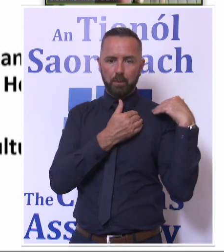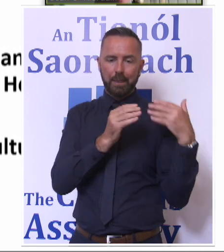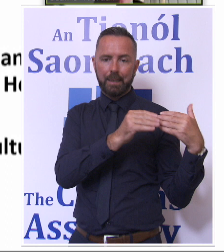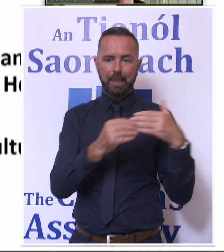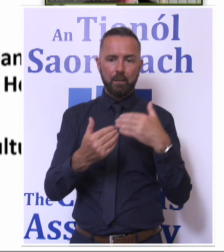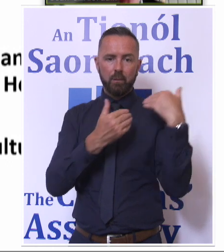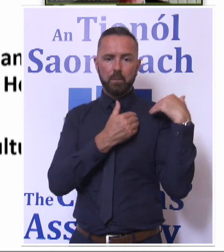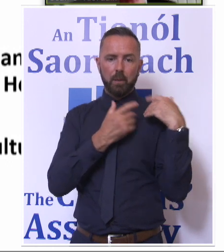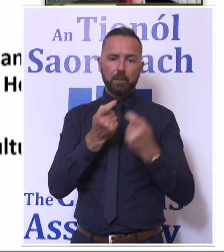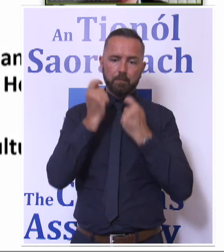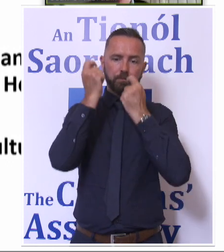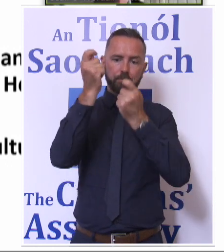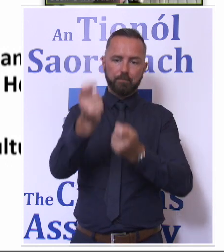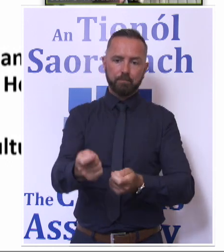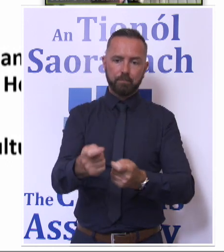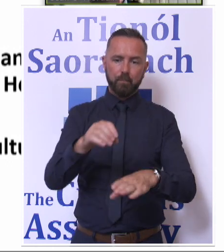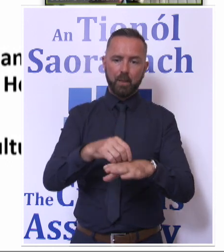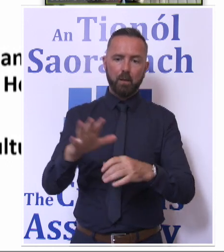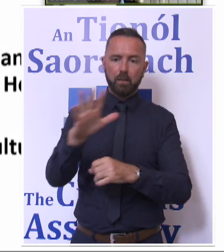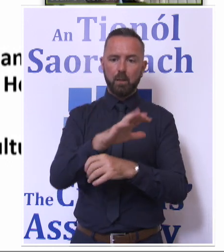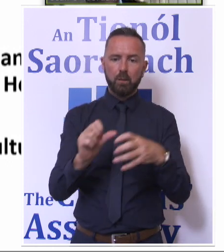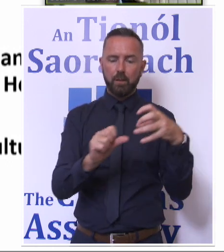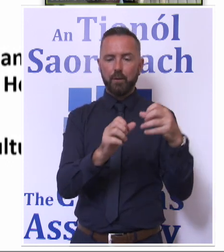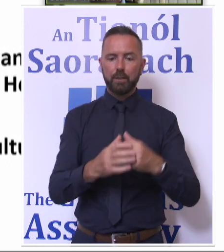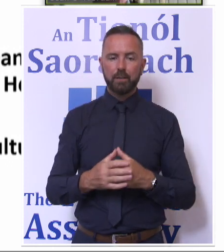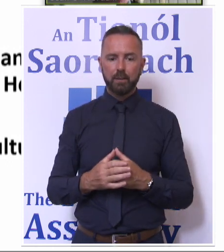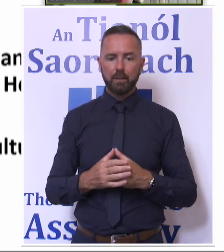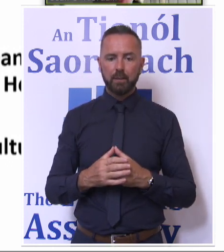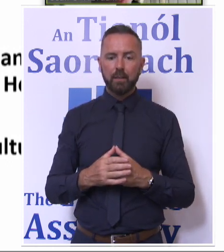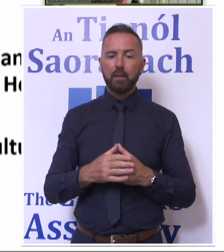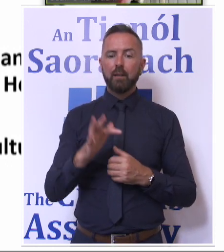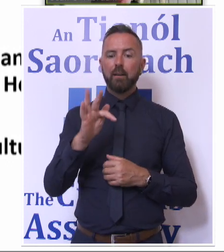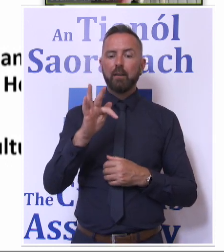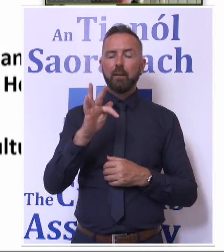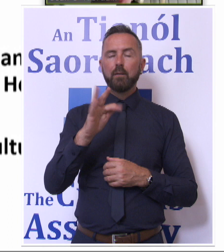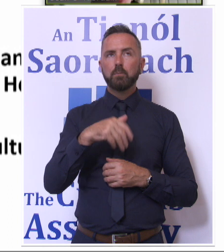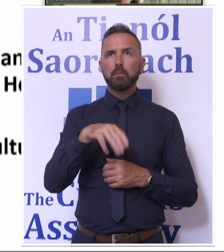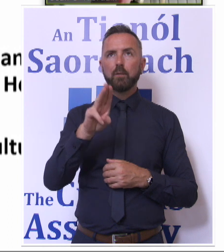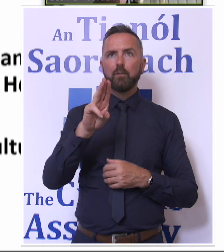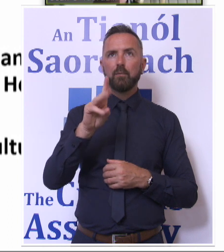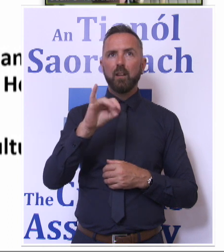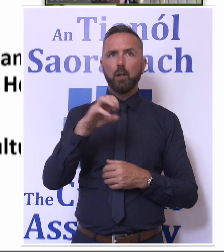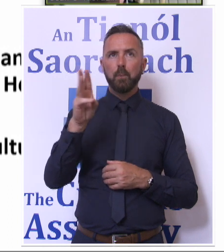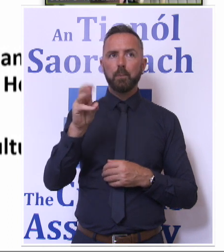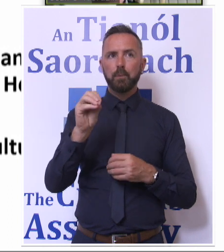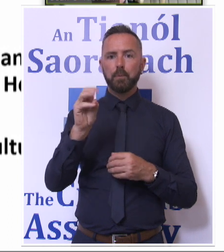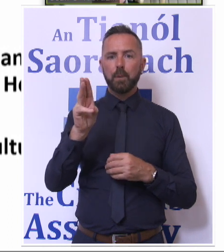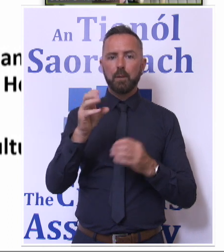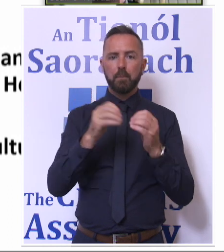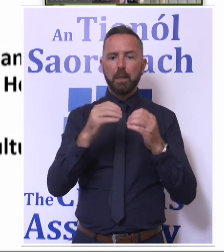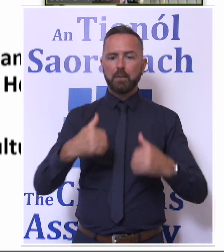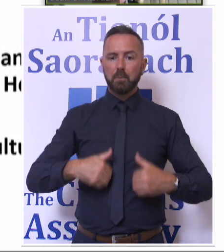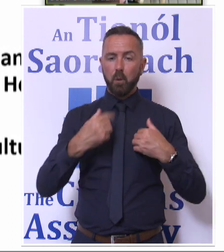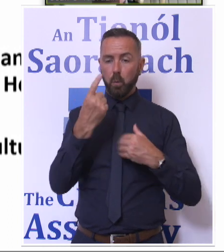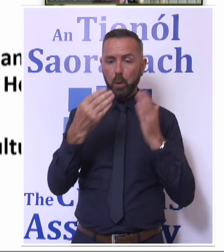that fall to the local authorities. Philip mentioned this morning that the Dublin City Council spends about $1 billion